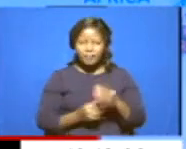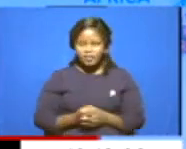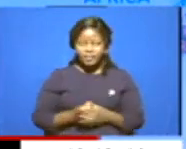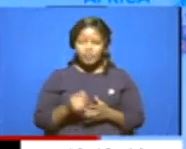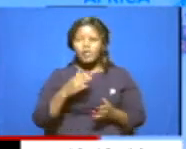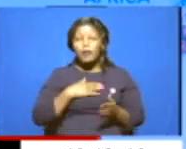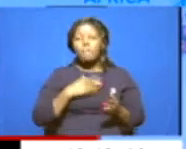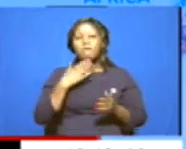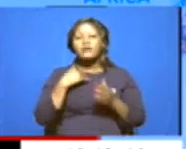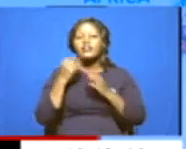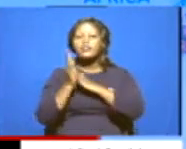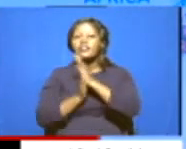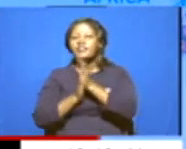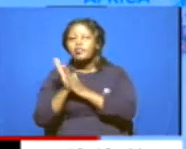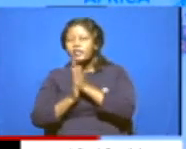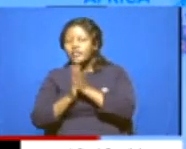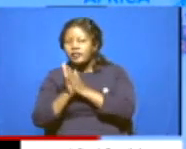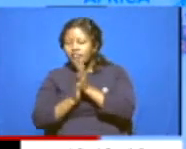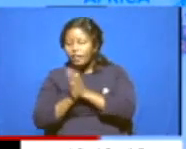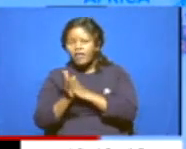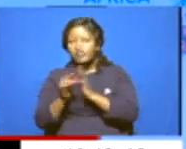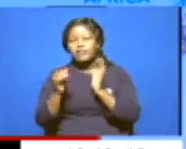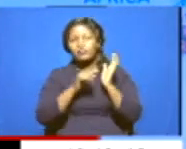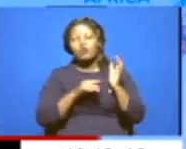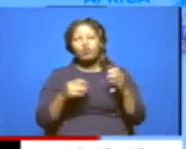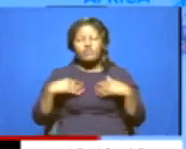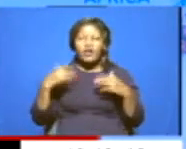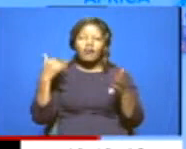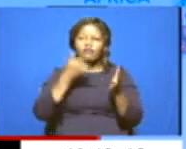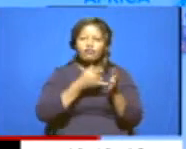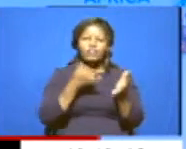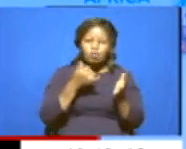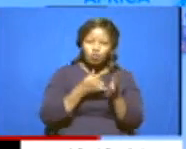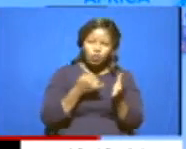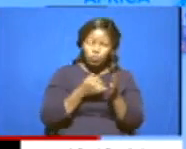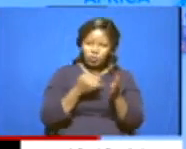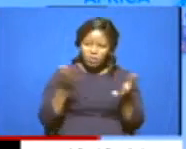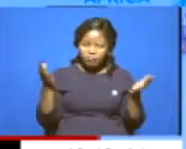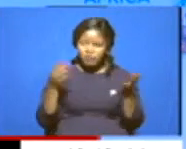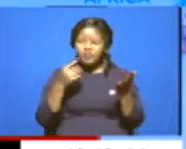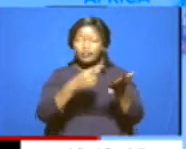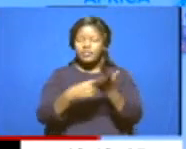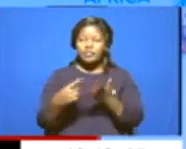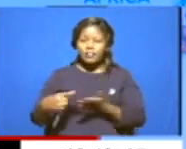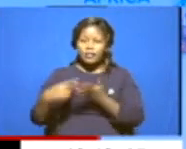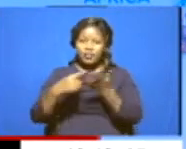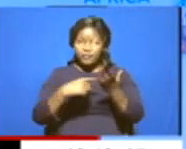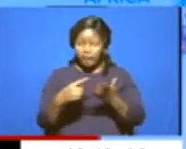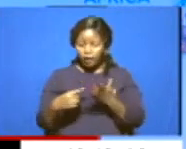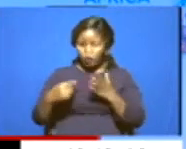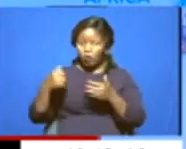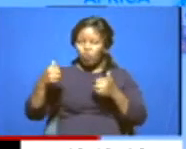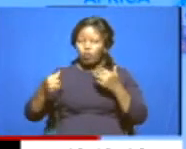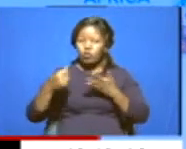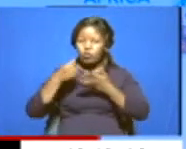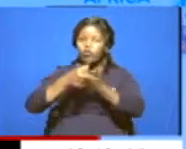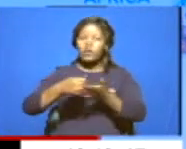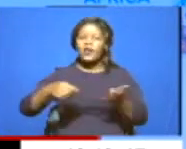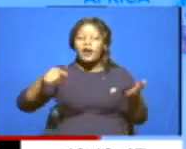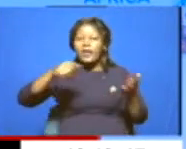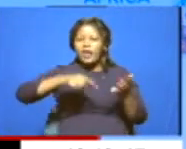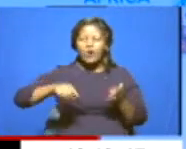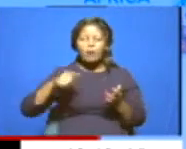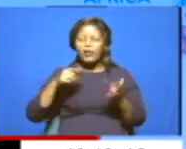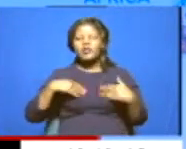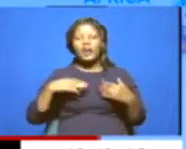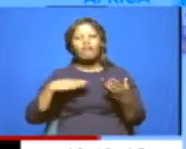desire that we have regular and inclusive continental dialogues that will help us drive more